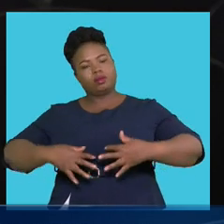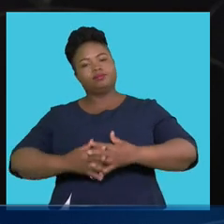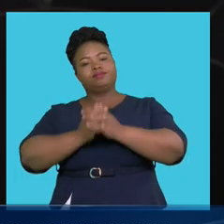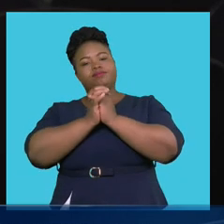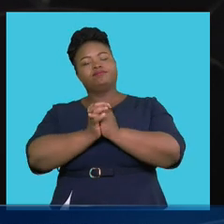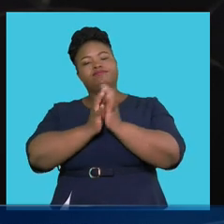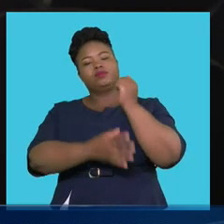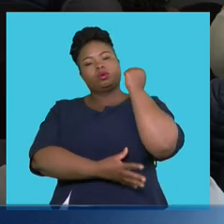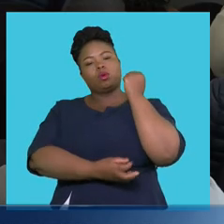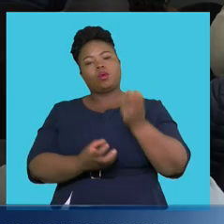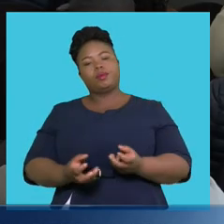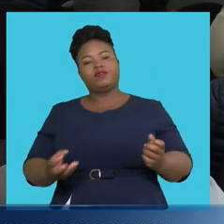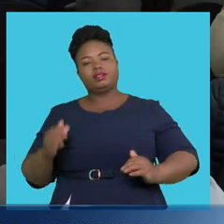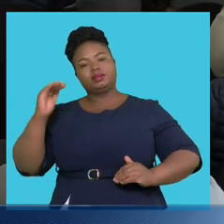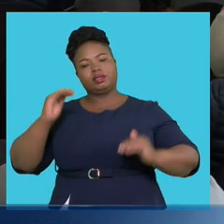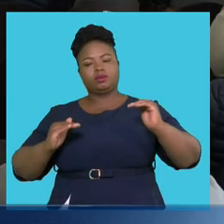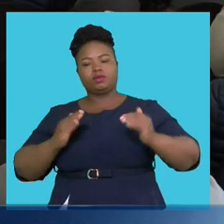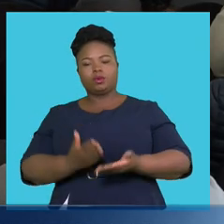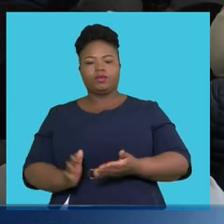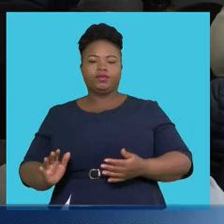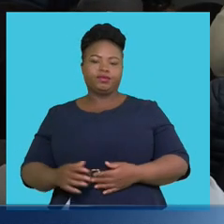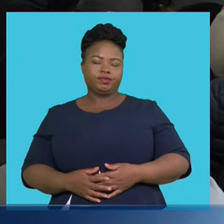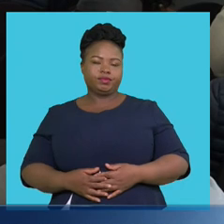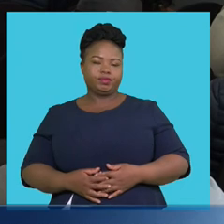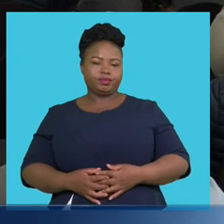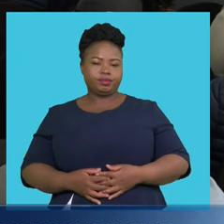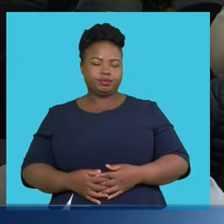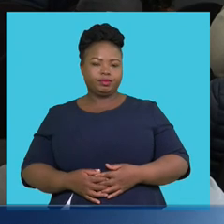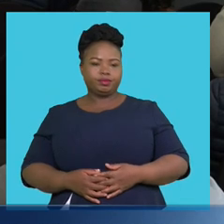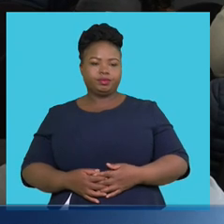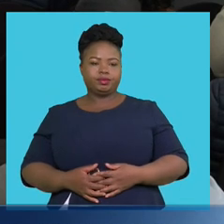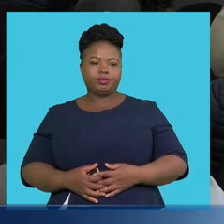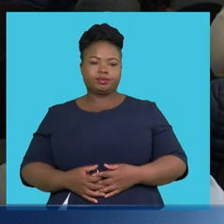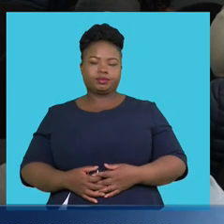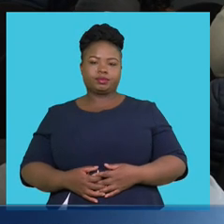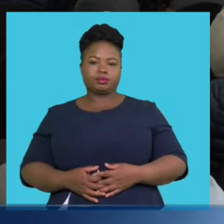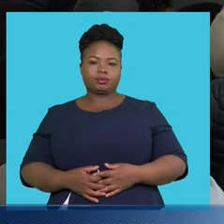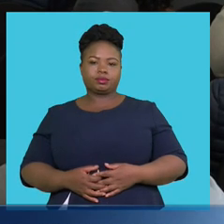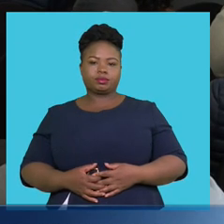ekulwisaneni nobubha nokungalingani. Ezindabeni